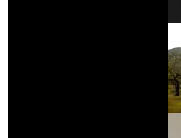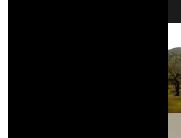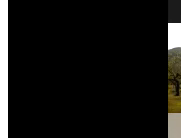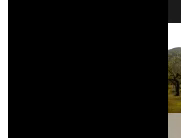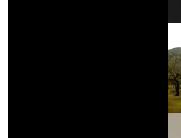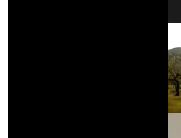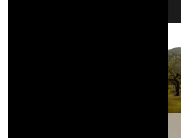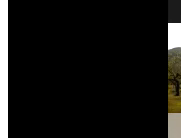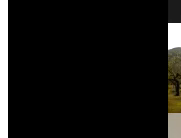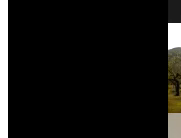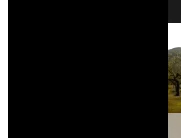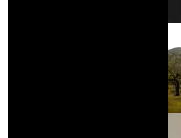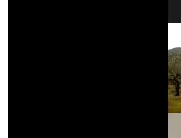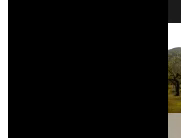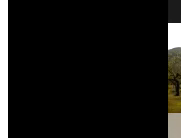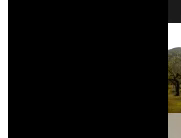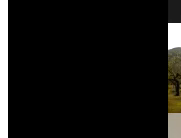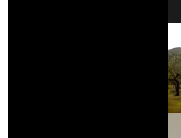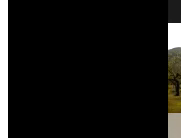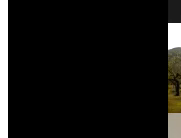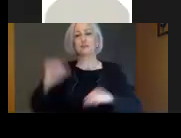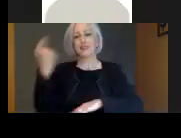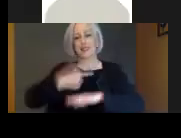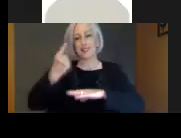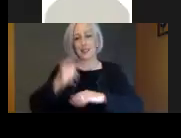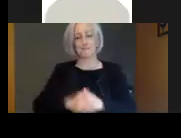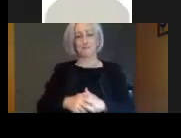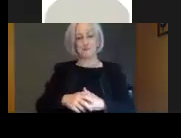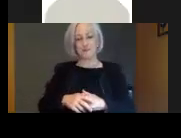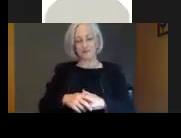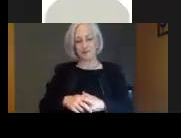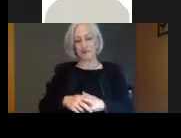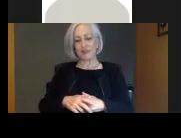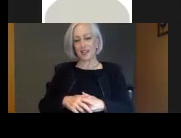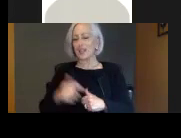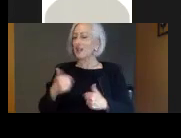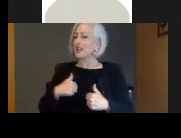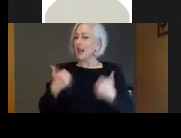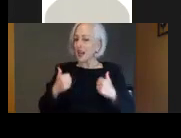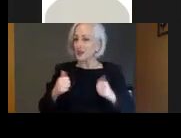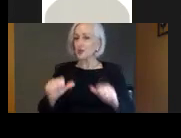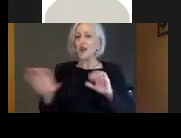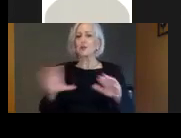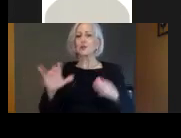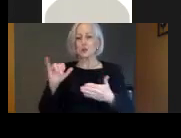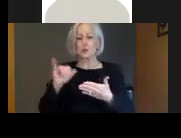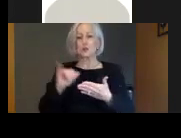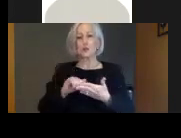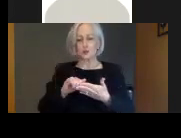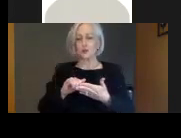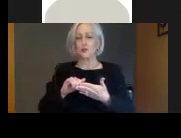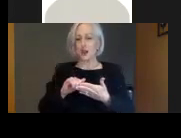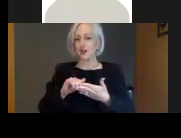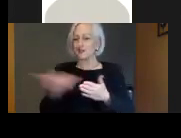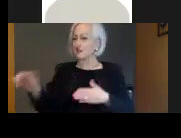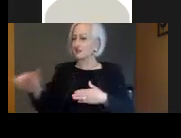that day. So, you know, one of the things too, and I try to do this similar as I did in Lima and